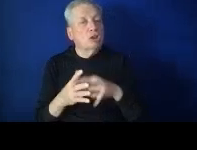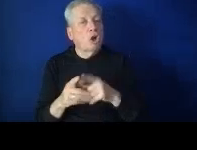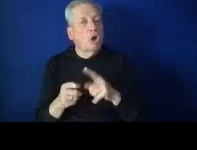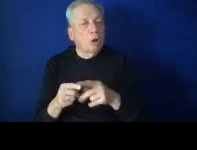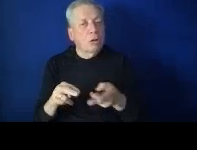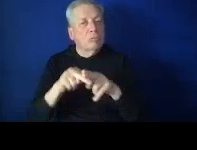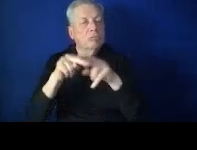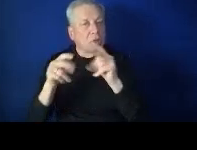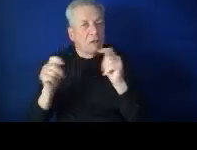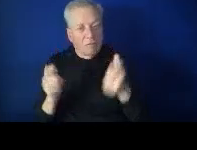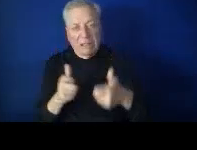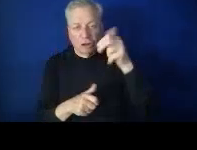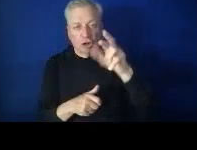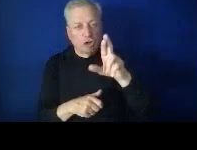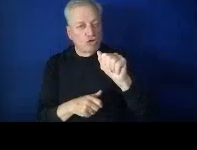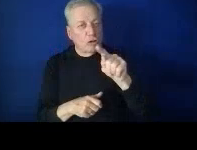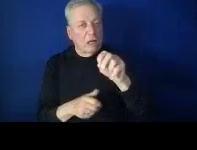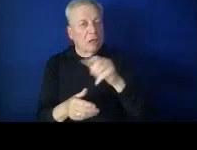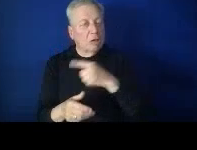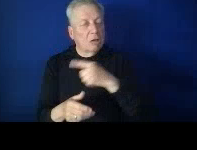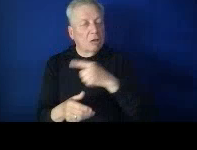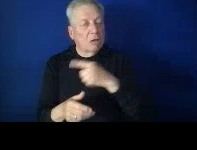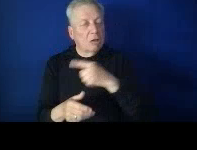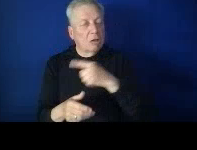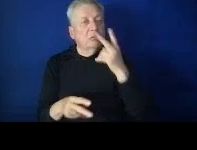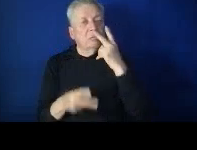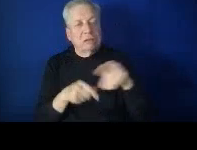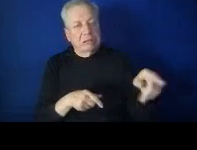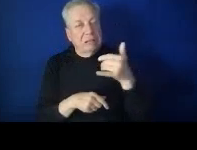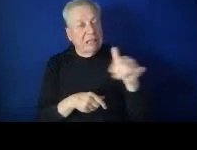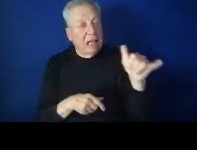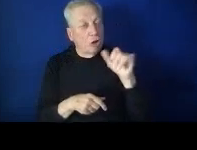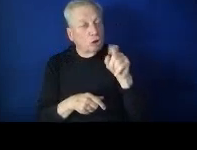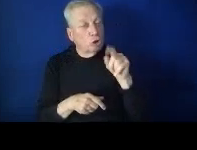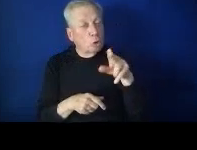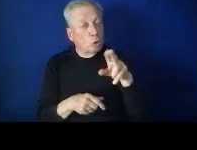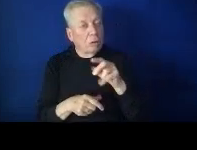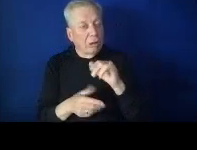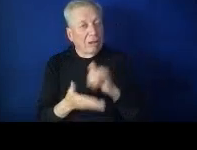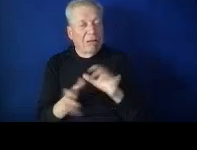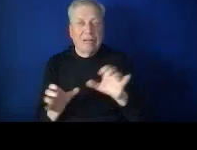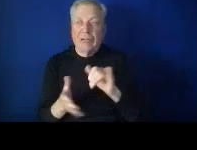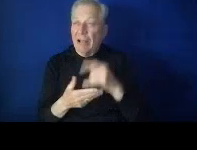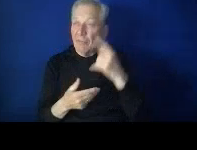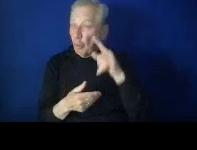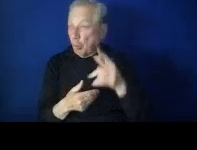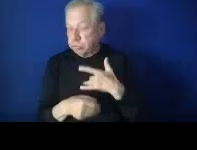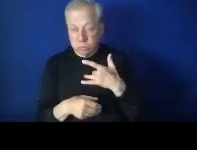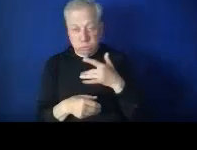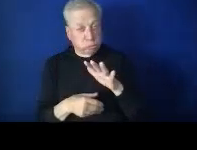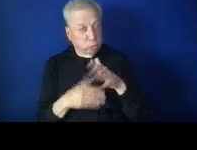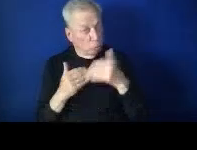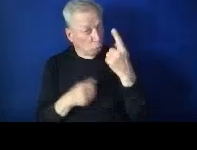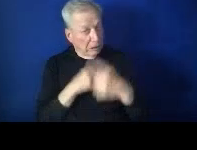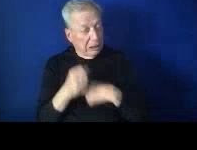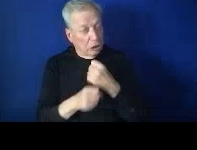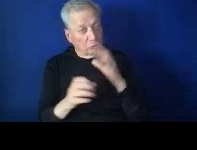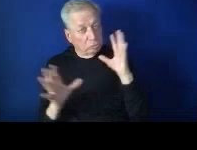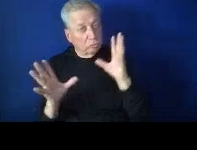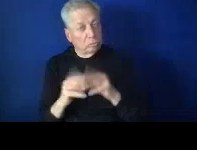fastest rate we've ever seen anything go up in Yellowstone. And it did that for almost a year.